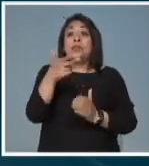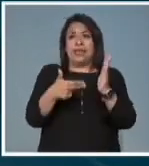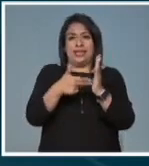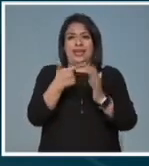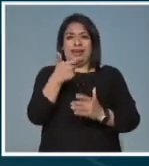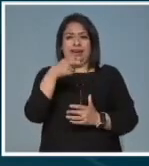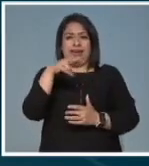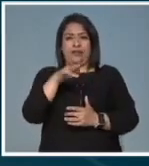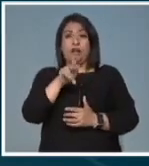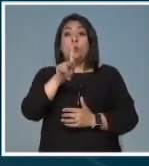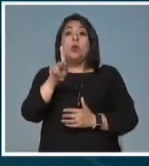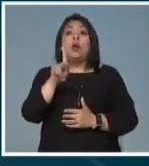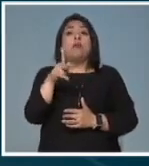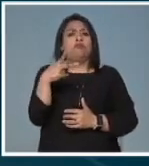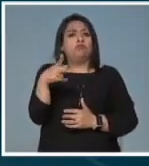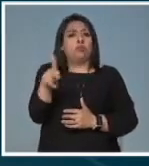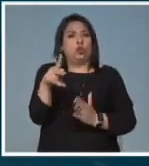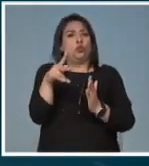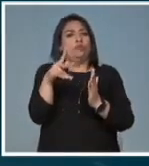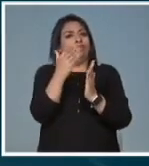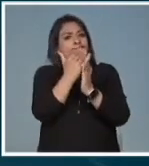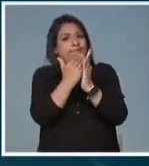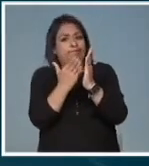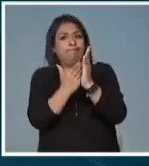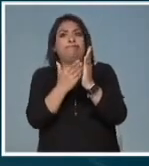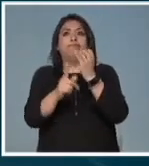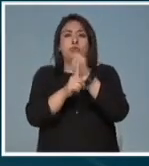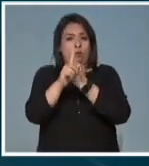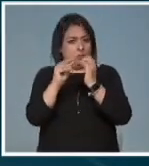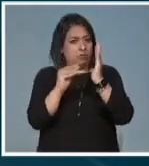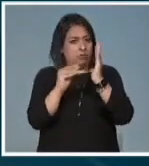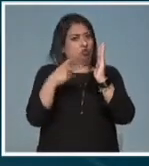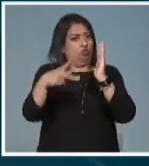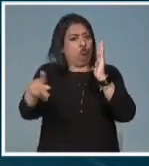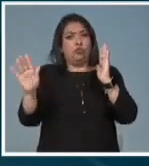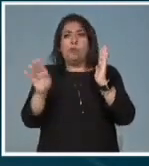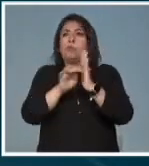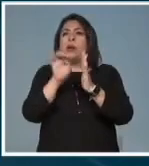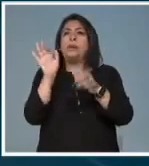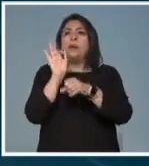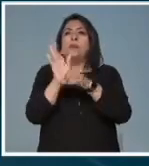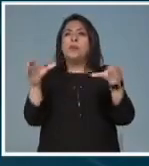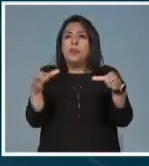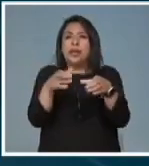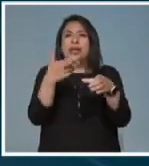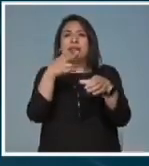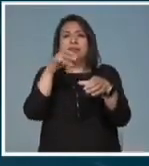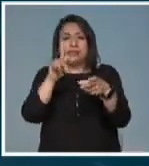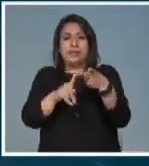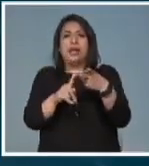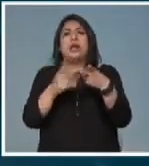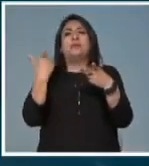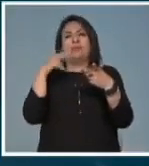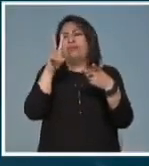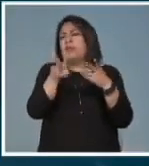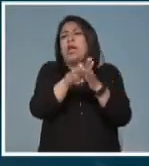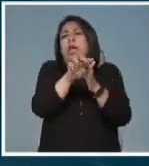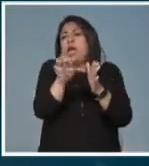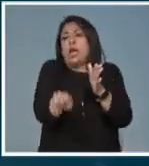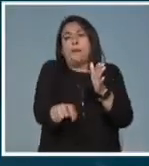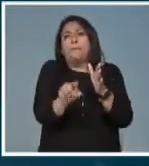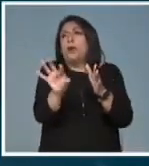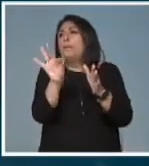Popular has its own agenda to deal with Mexican issues, namely the Cristero movement, for example, as I said. That's